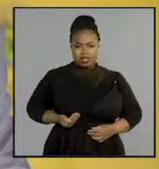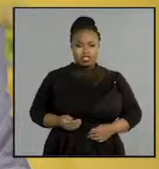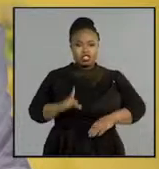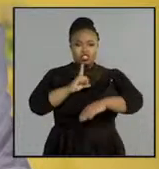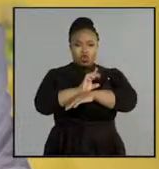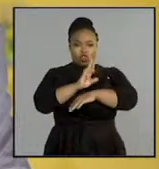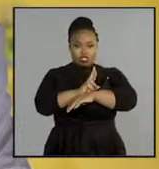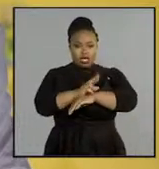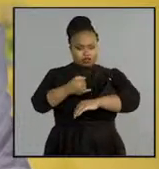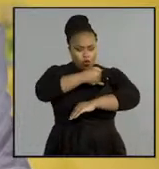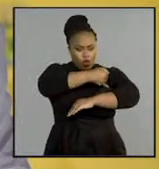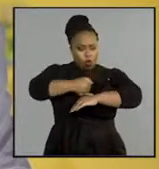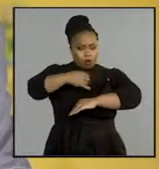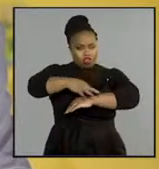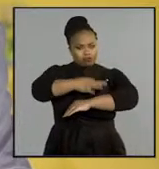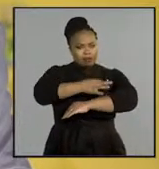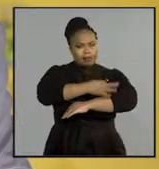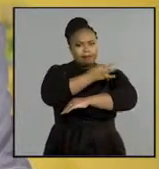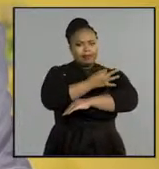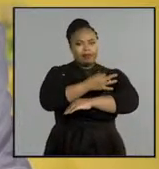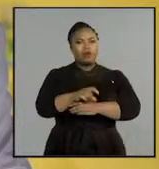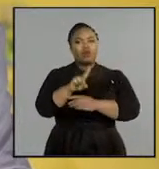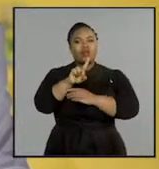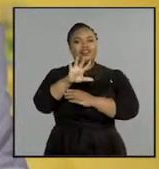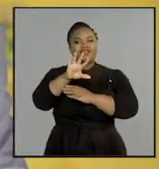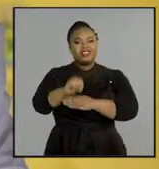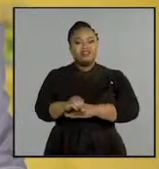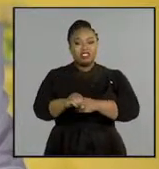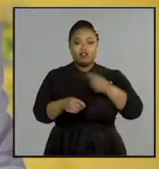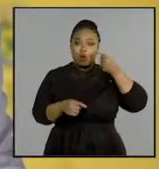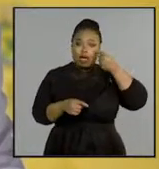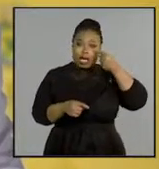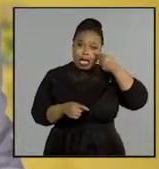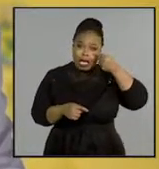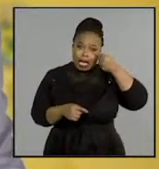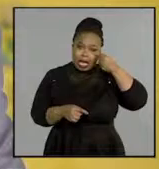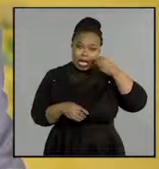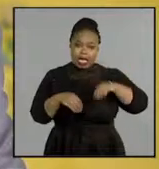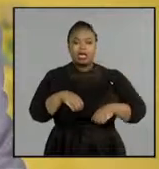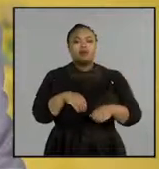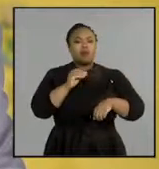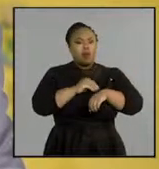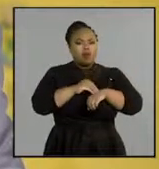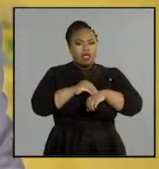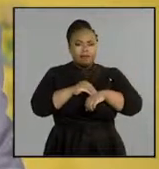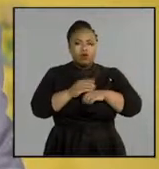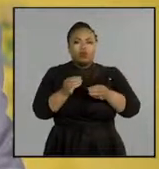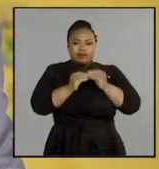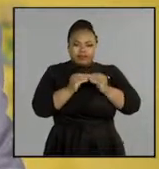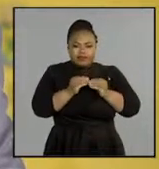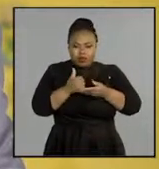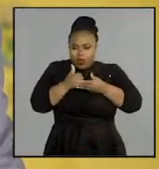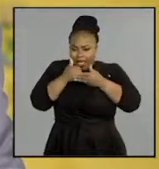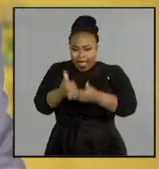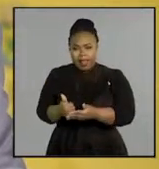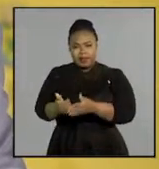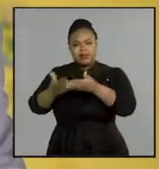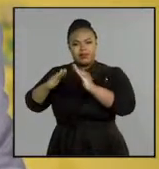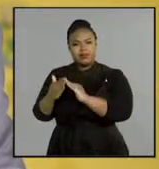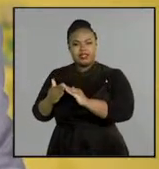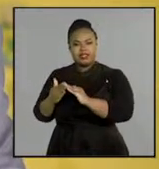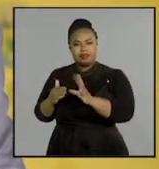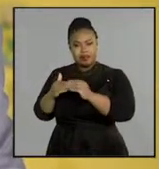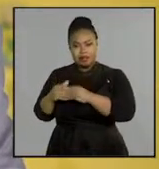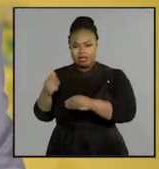female ophthalmologist will be operating 150 cataracts